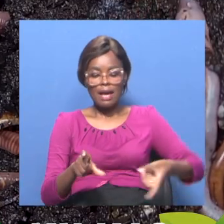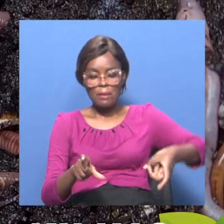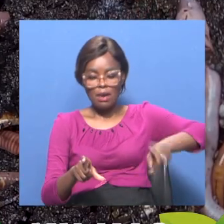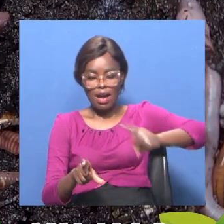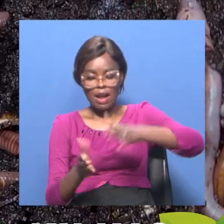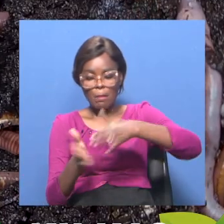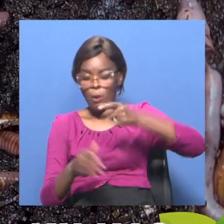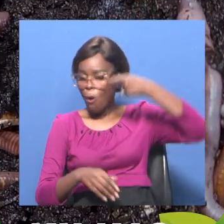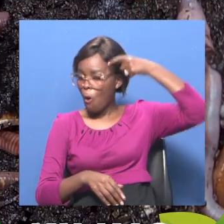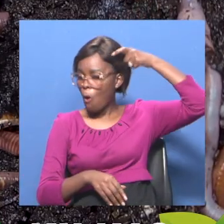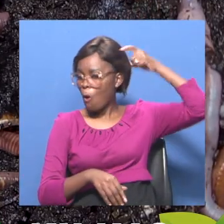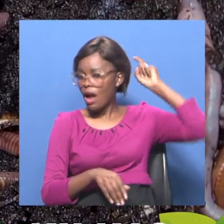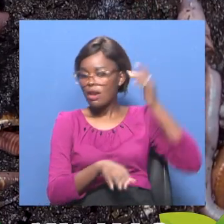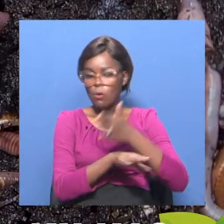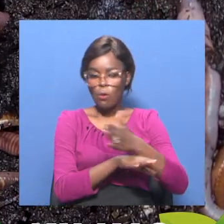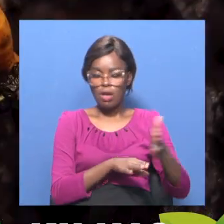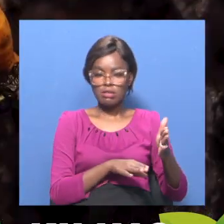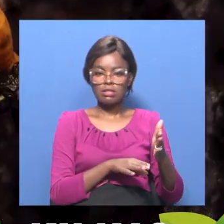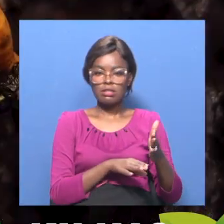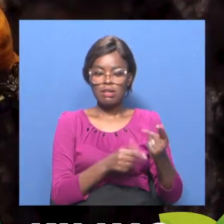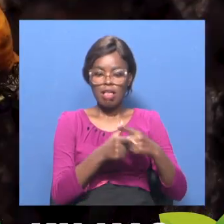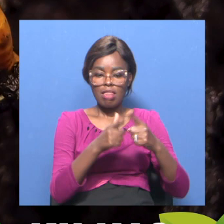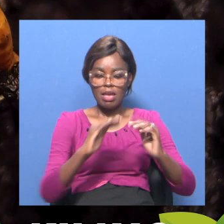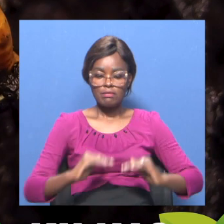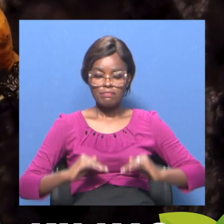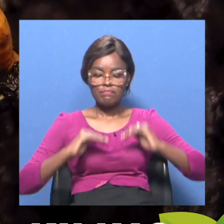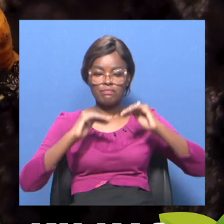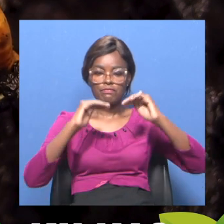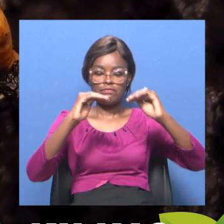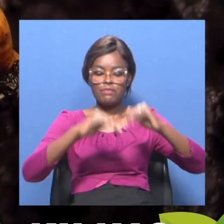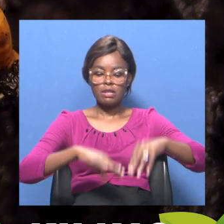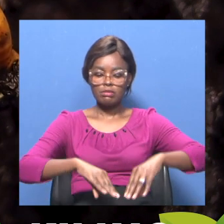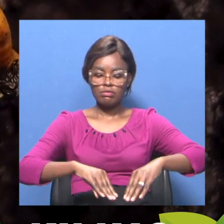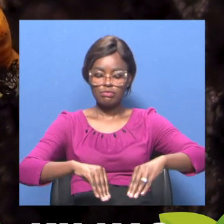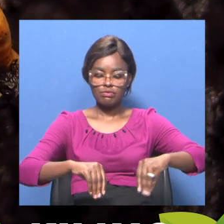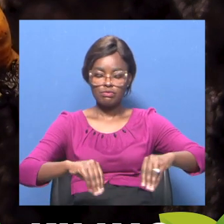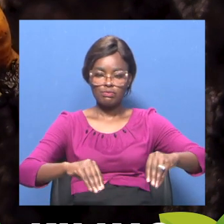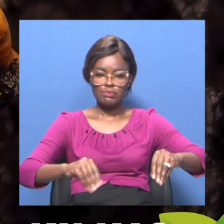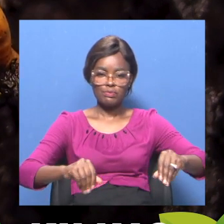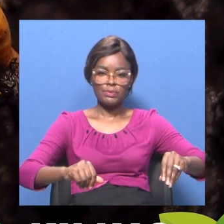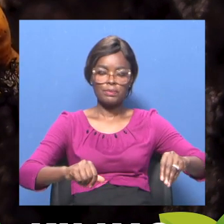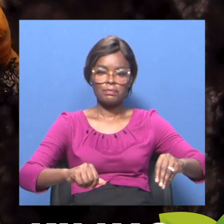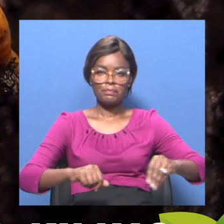of organic waste, it improves the aeration of the soil.